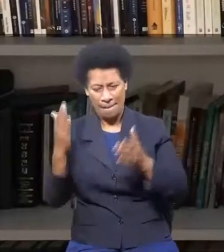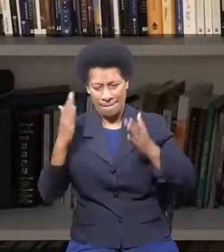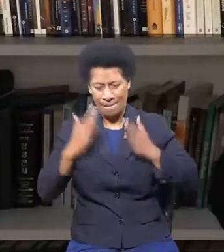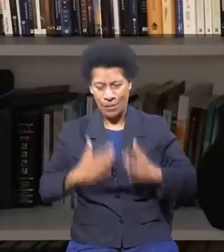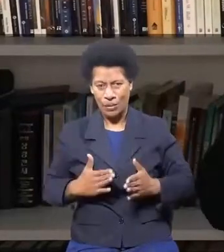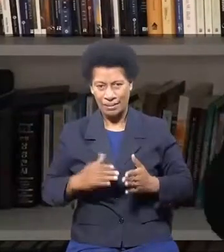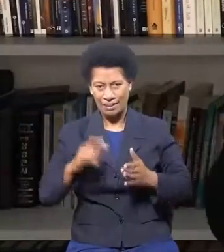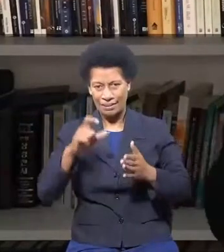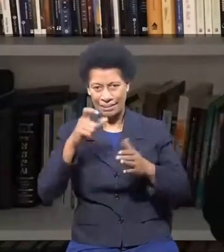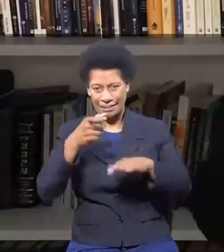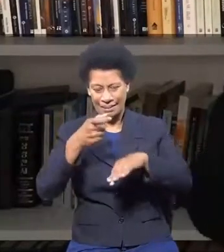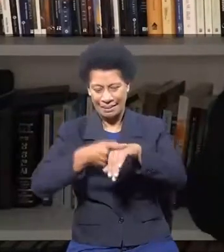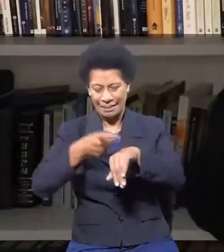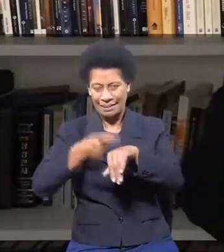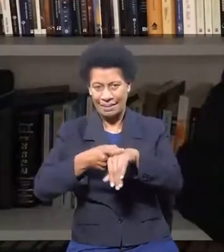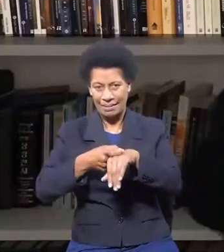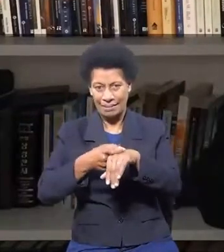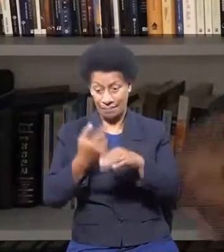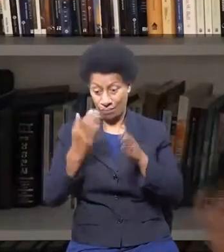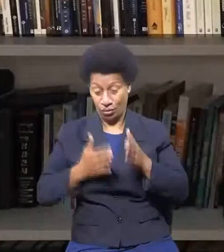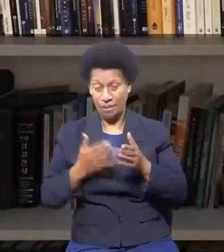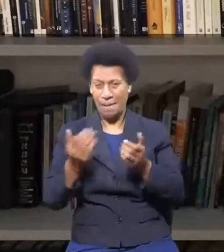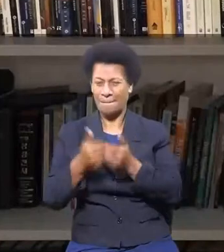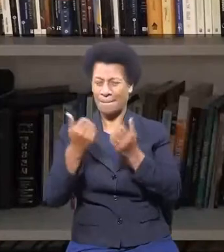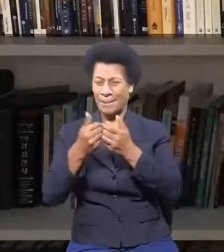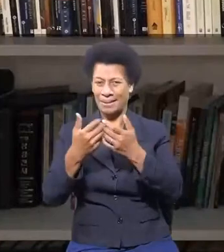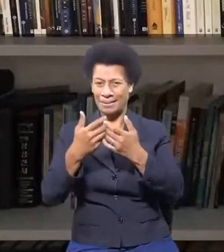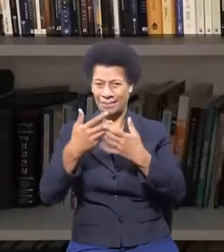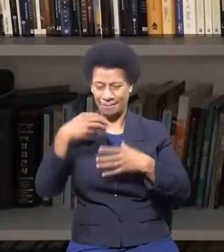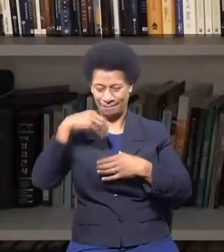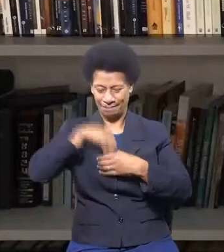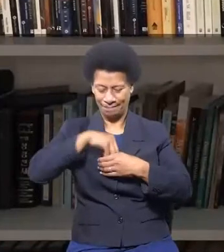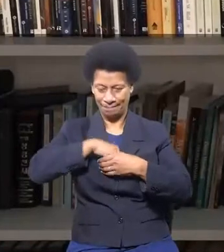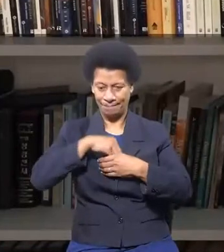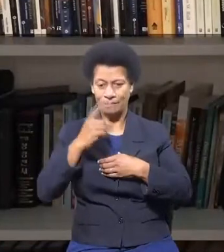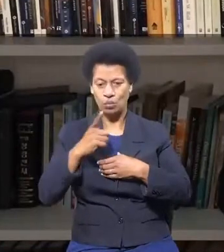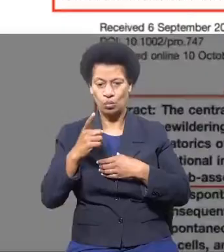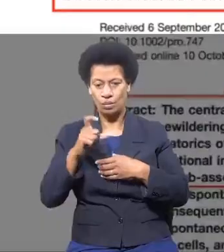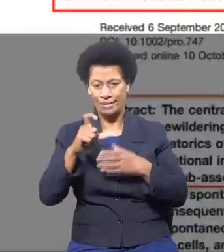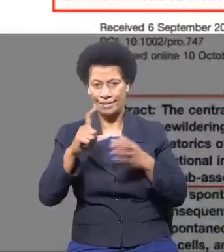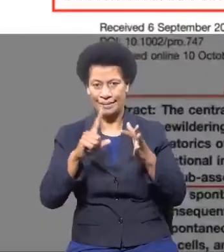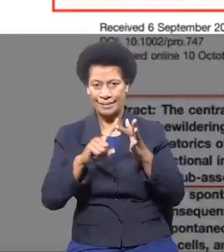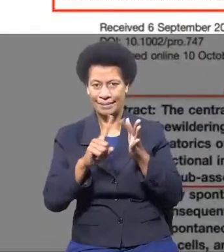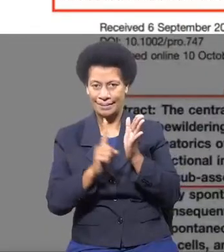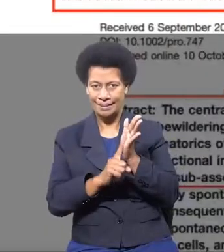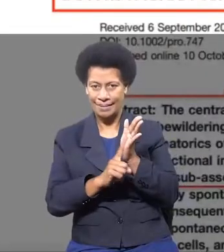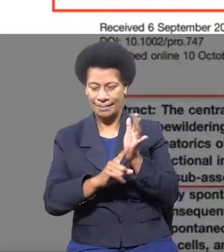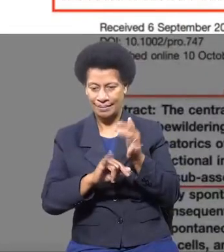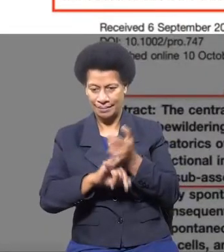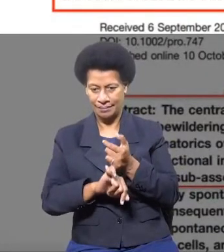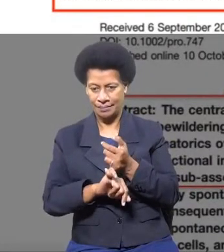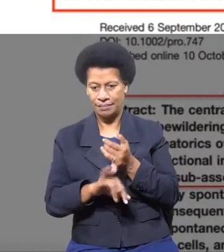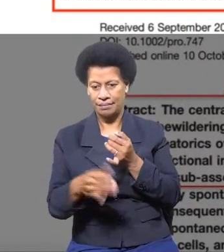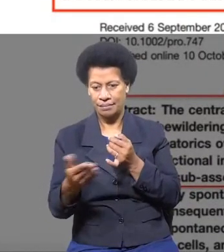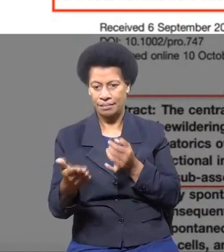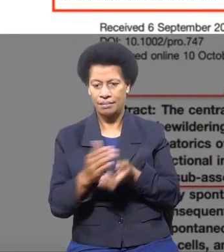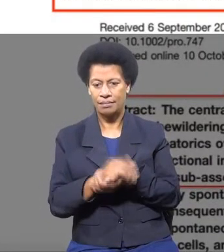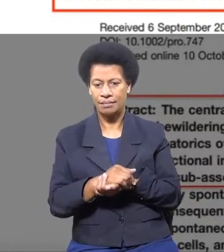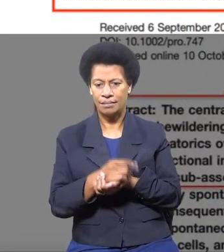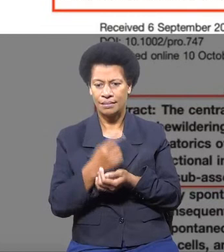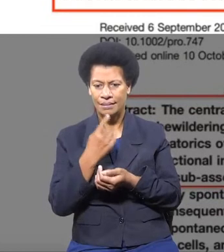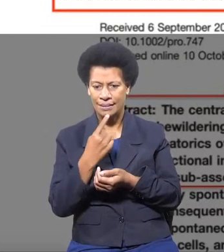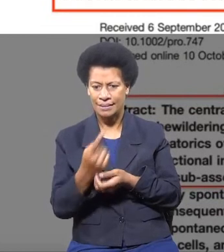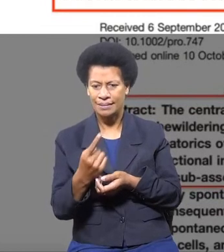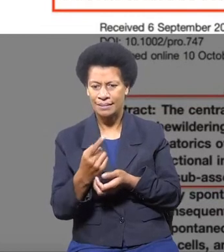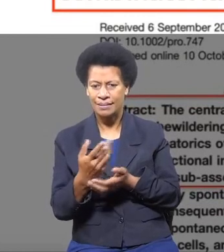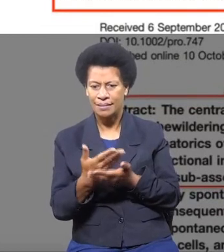cell? Our bodies are made up of many, many, many cells. The central biological question of the 21st century is,